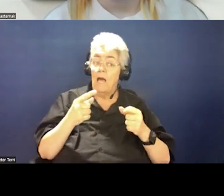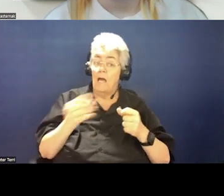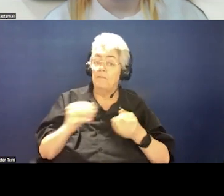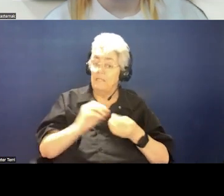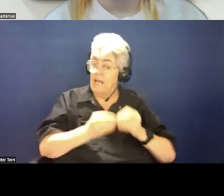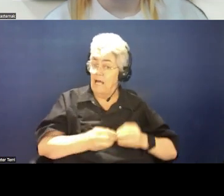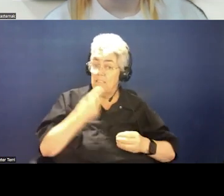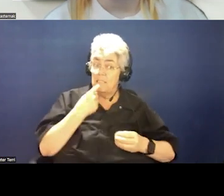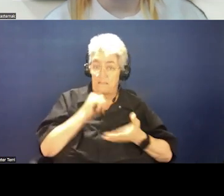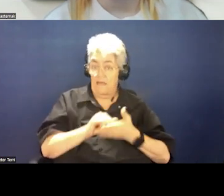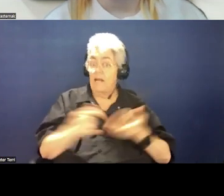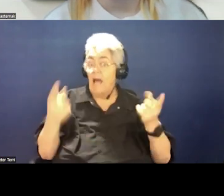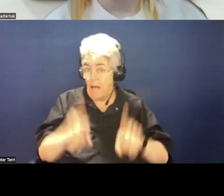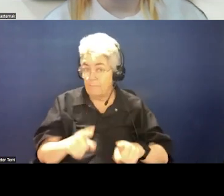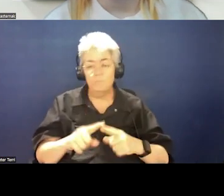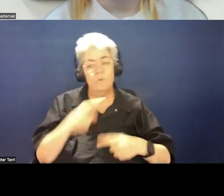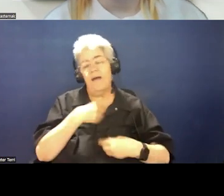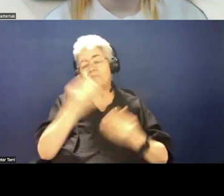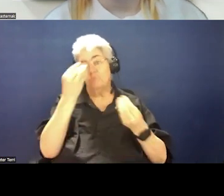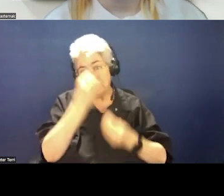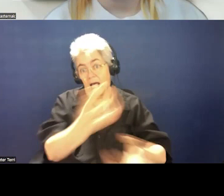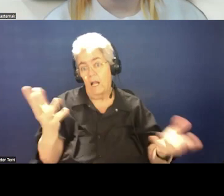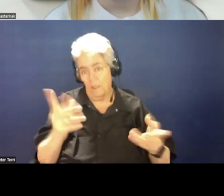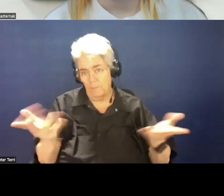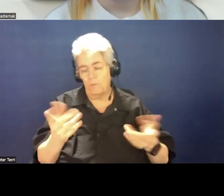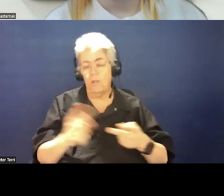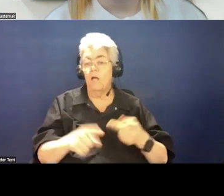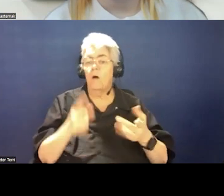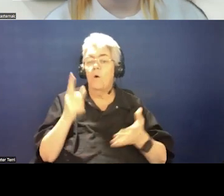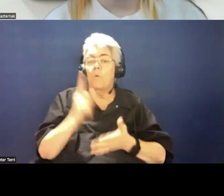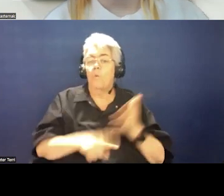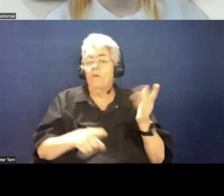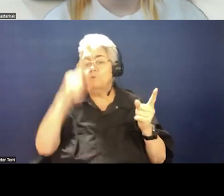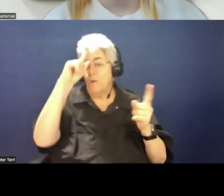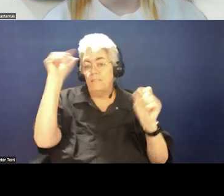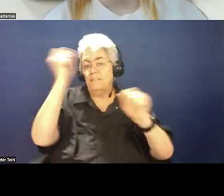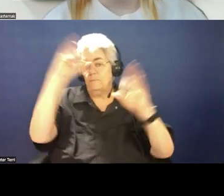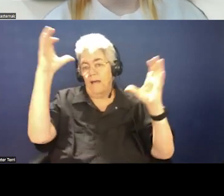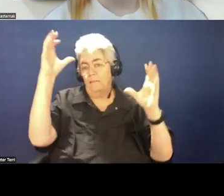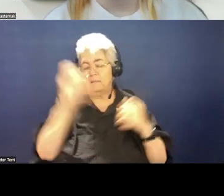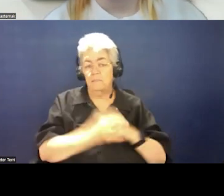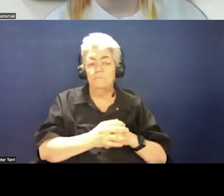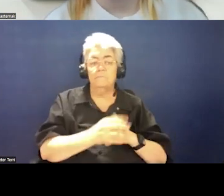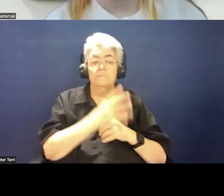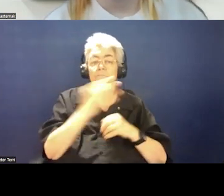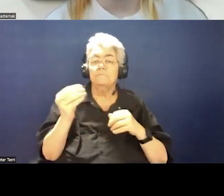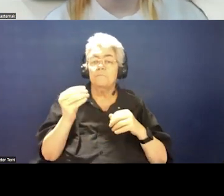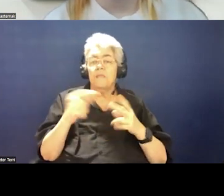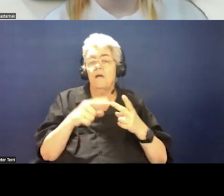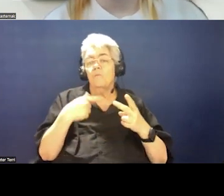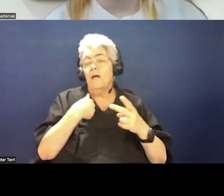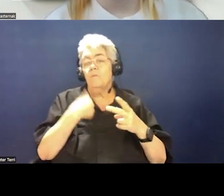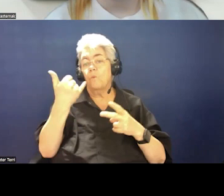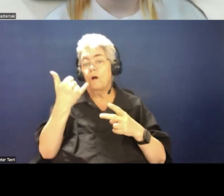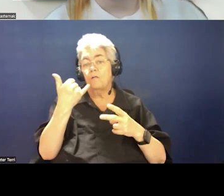But again, we need to communicate that to people. Again, what to expect. And, we had just a call